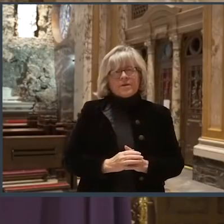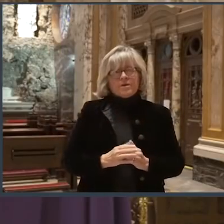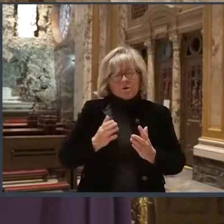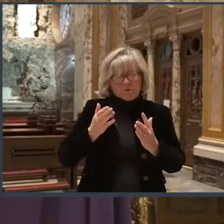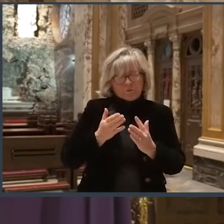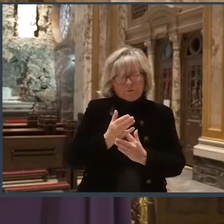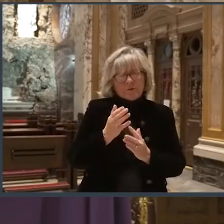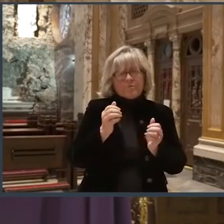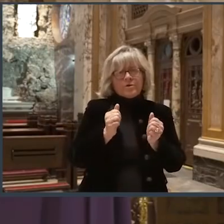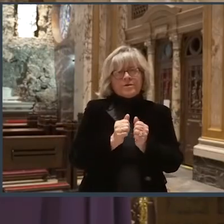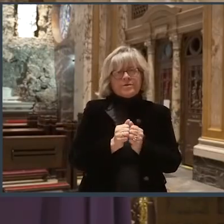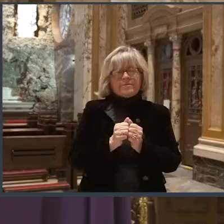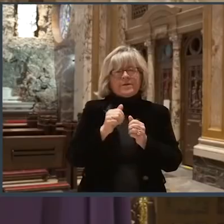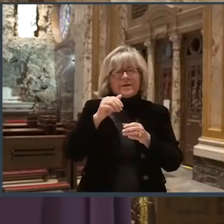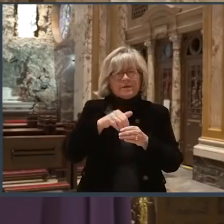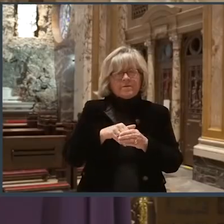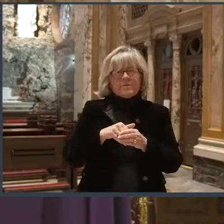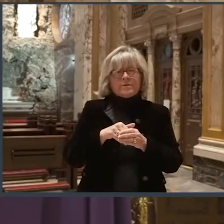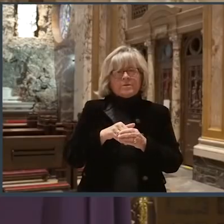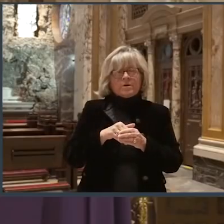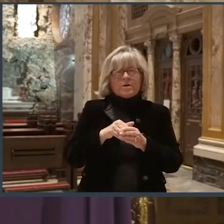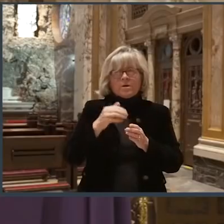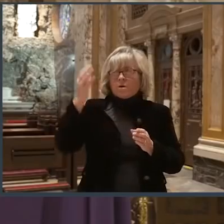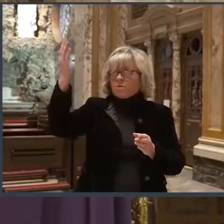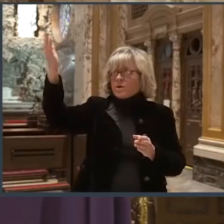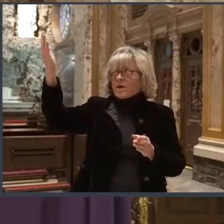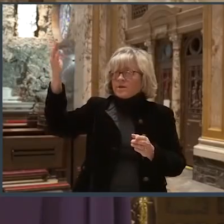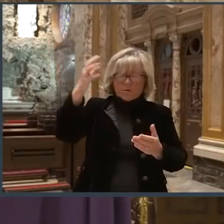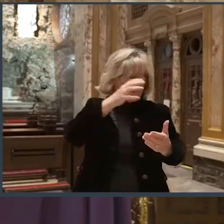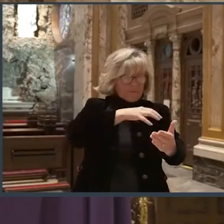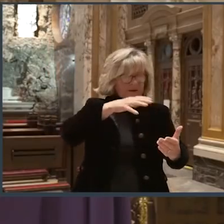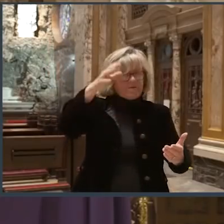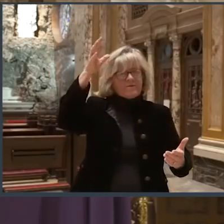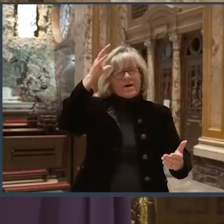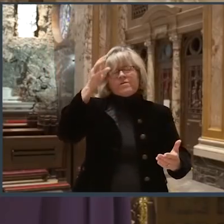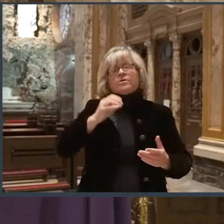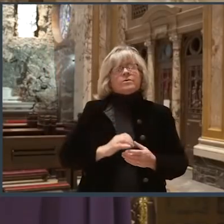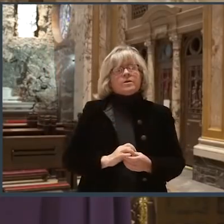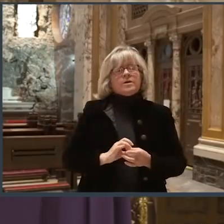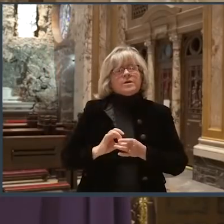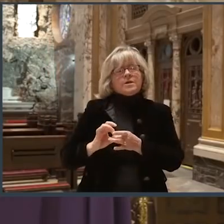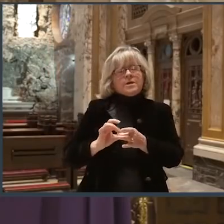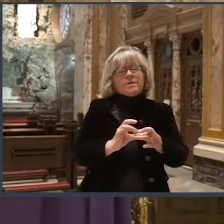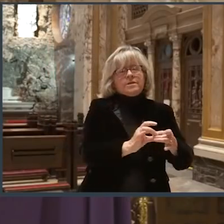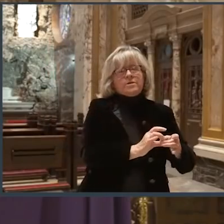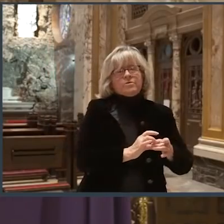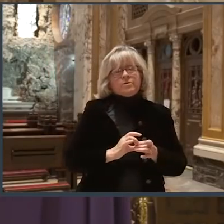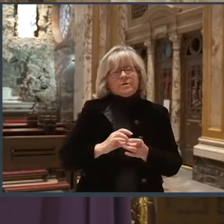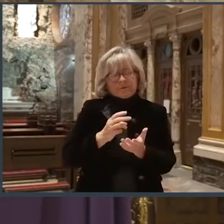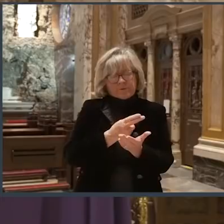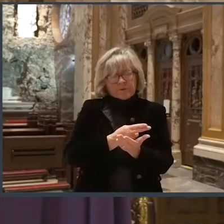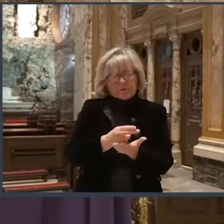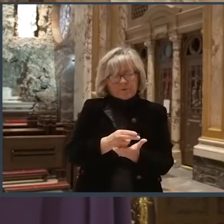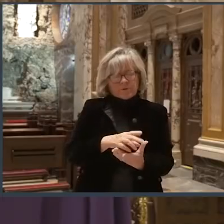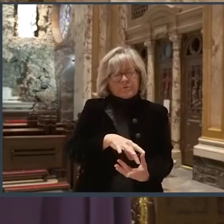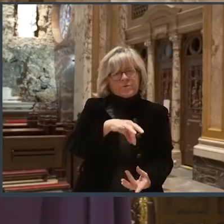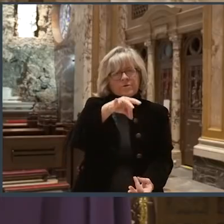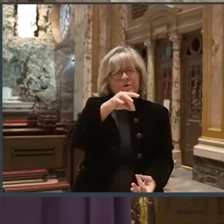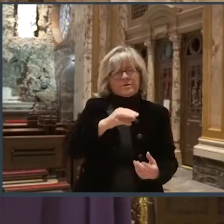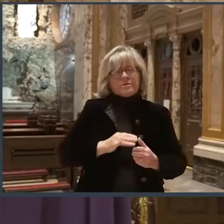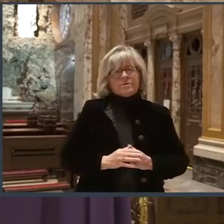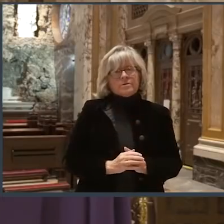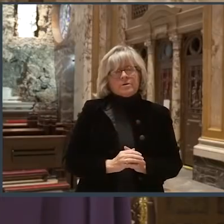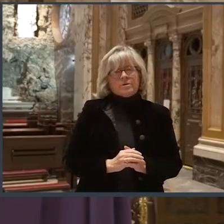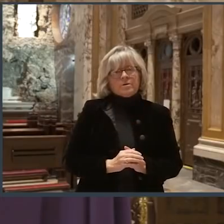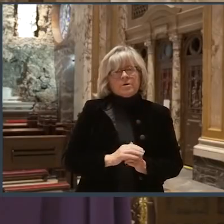Through him and with him and in him, O God, Almighty Father, in the unity of the Holy